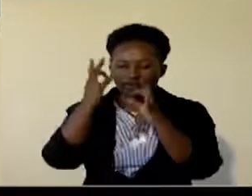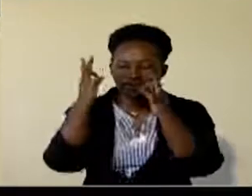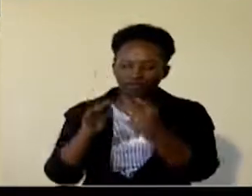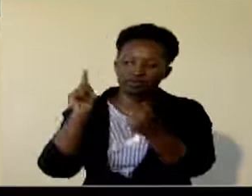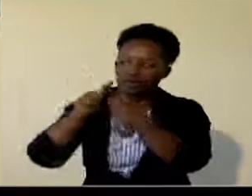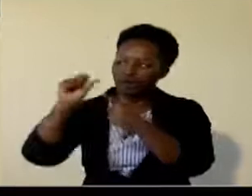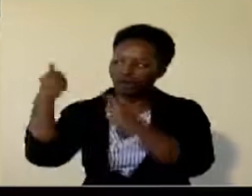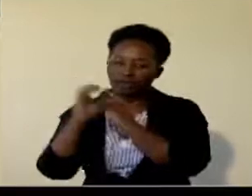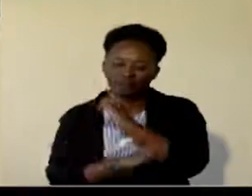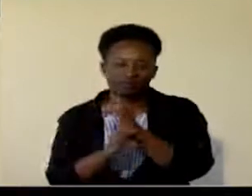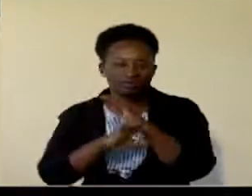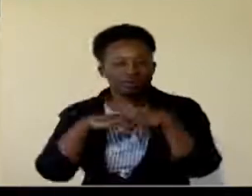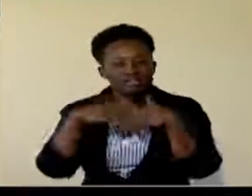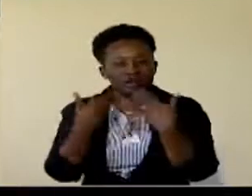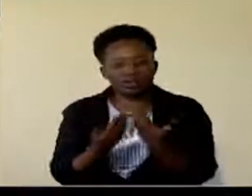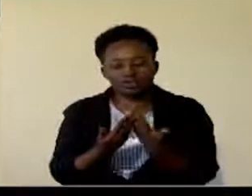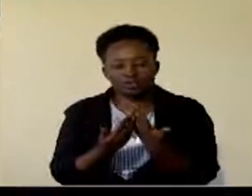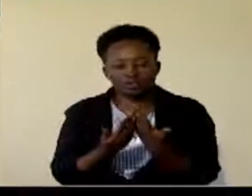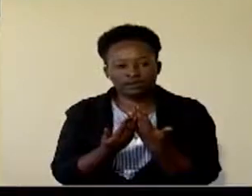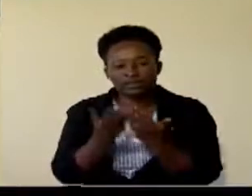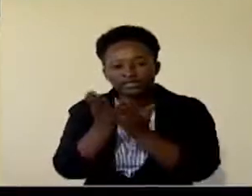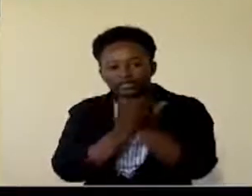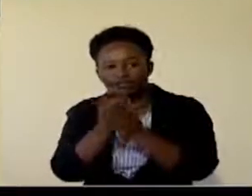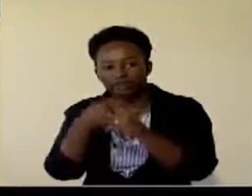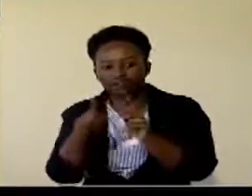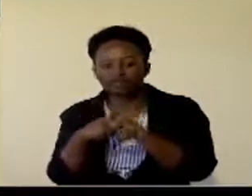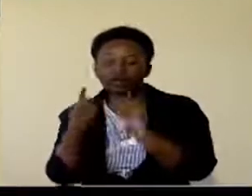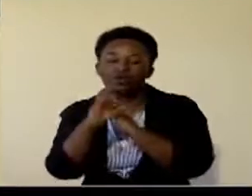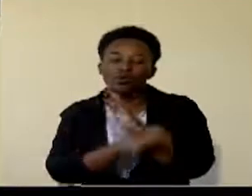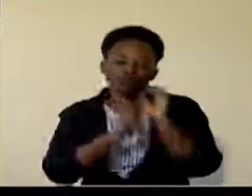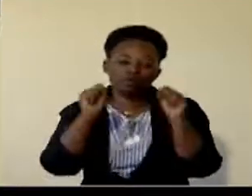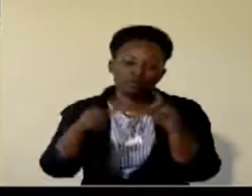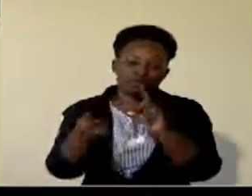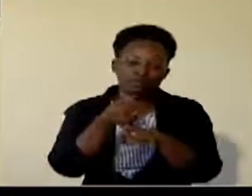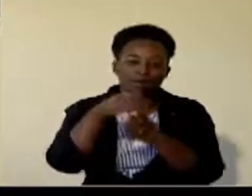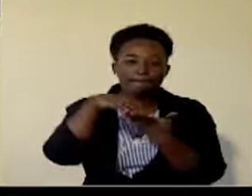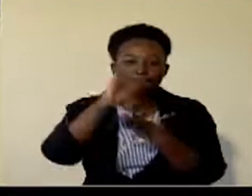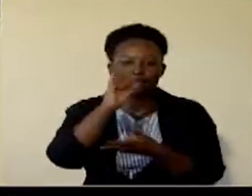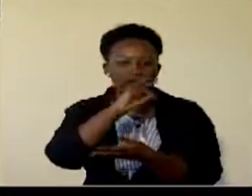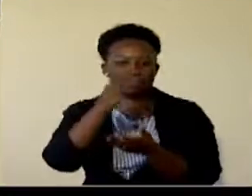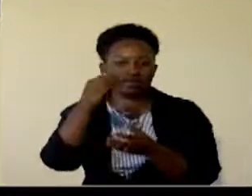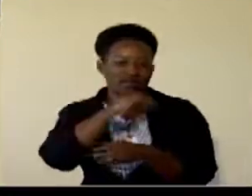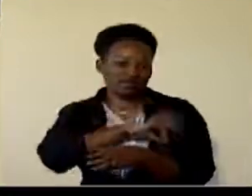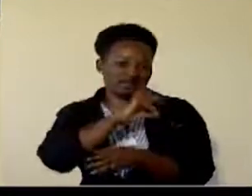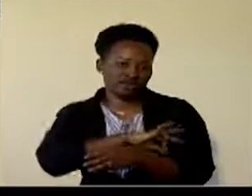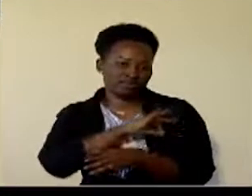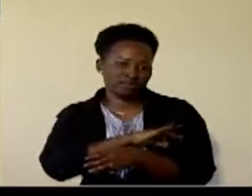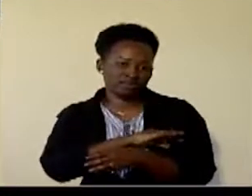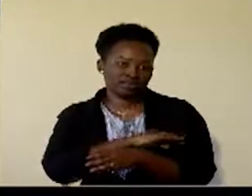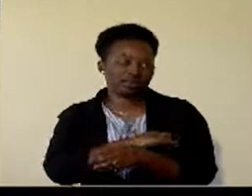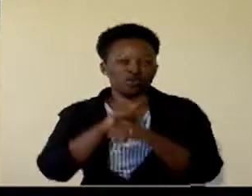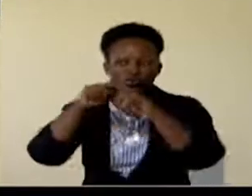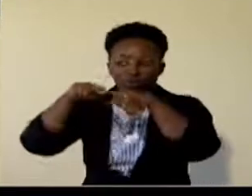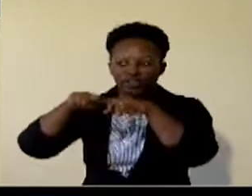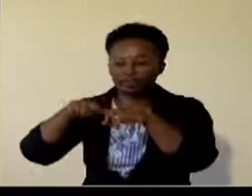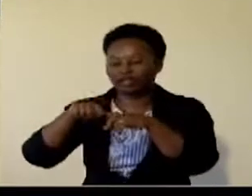or different types of products to other countries, the country will be able to generate more incomes instead of depending